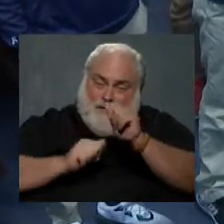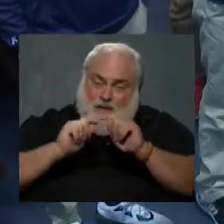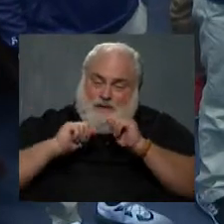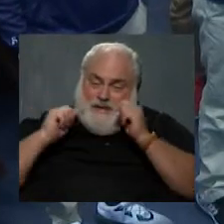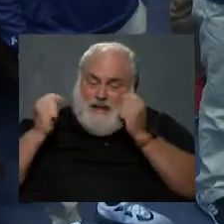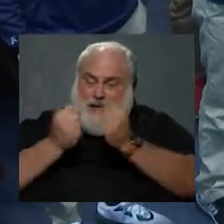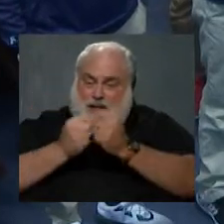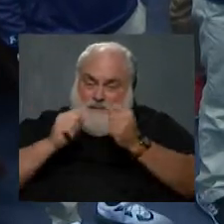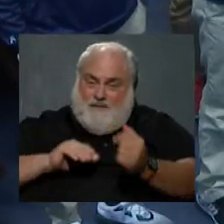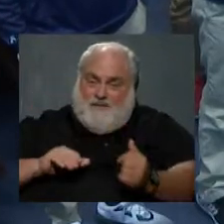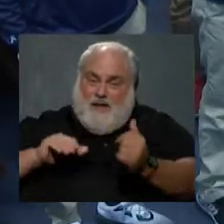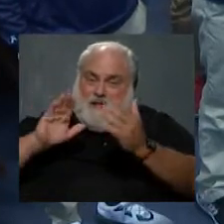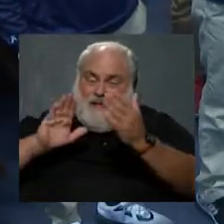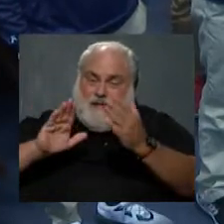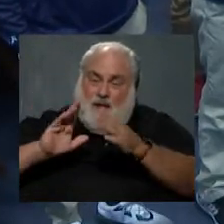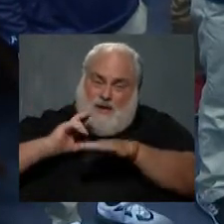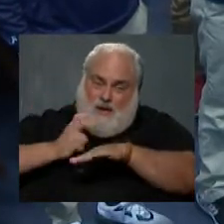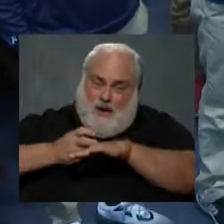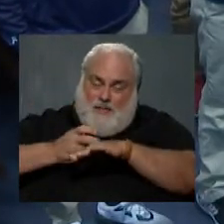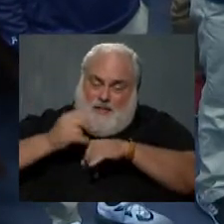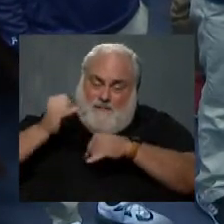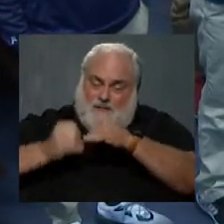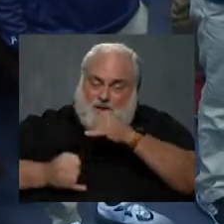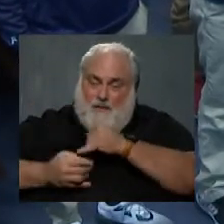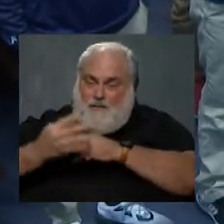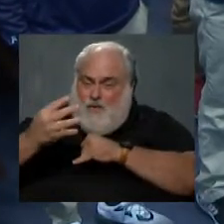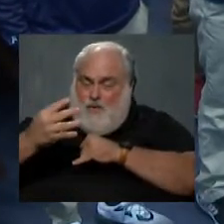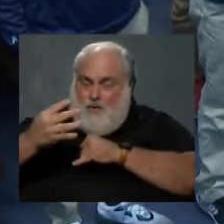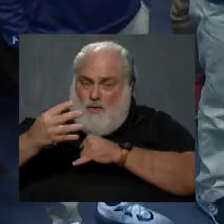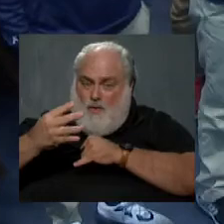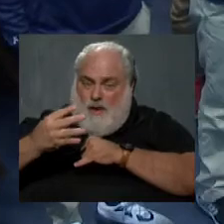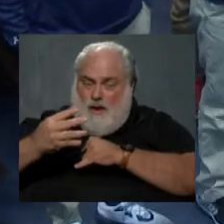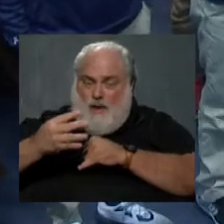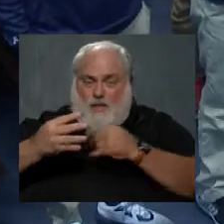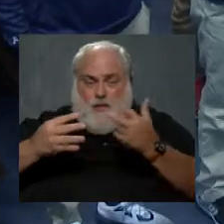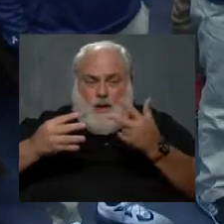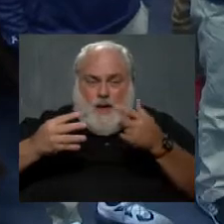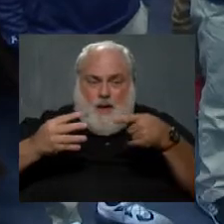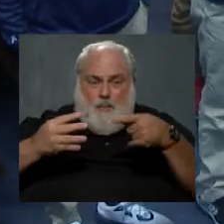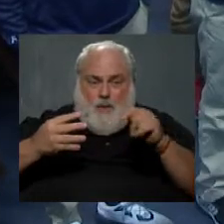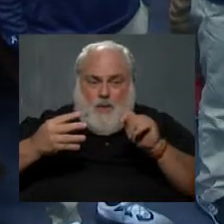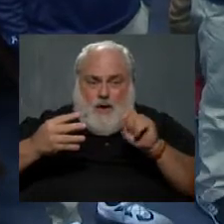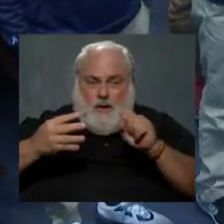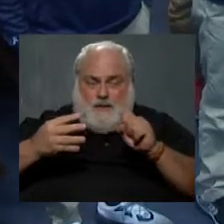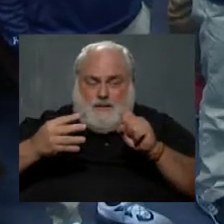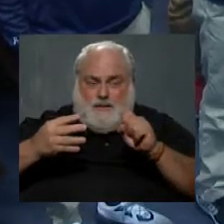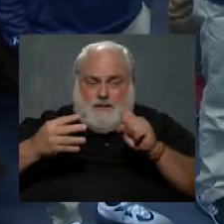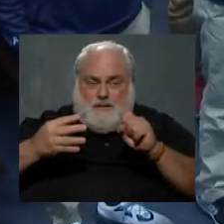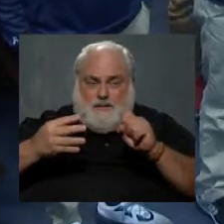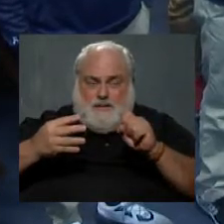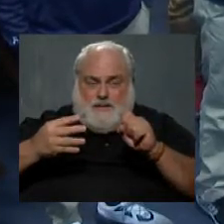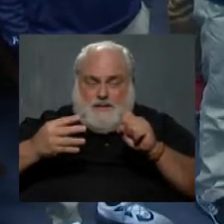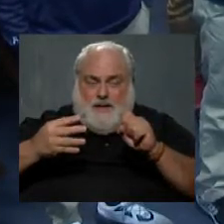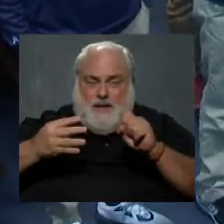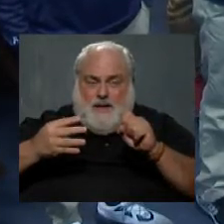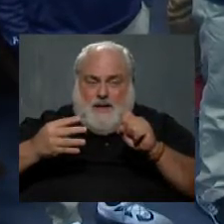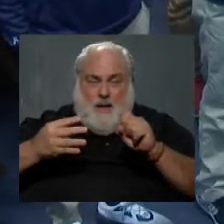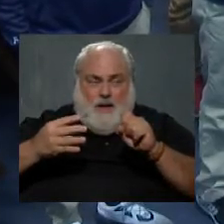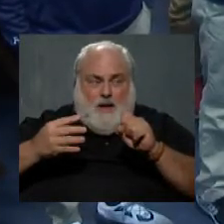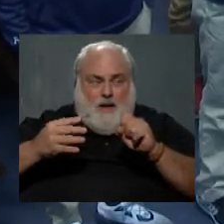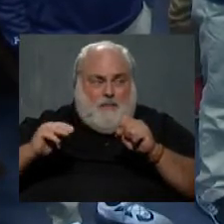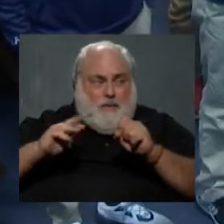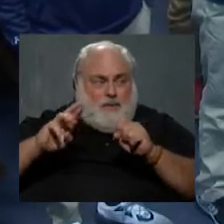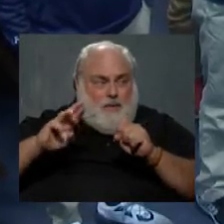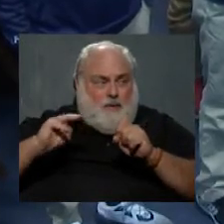adversity. And in our final four game, we were down one with 3-point-something seconds left. And Mr.